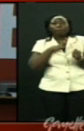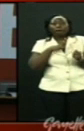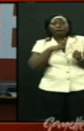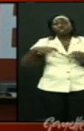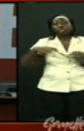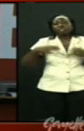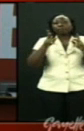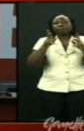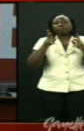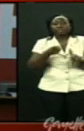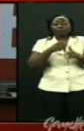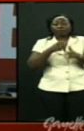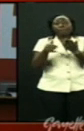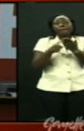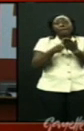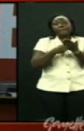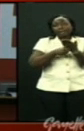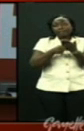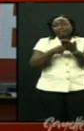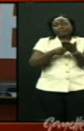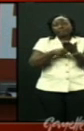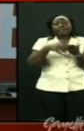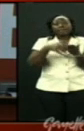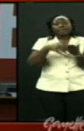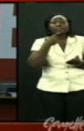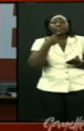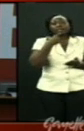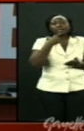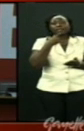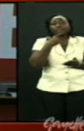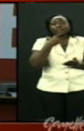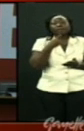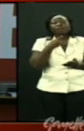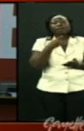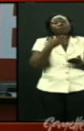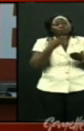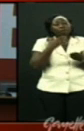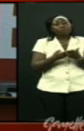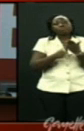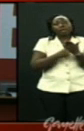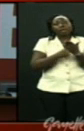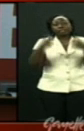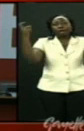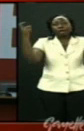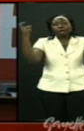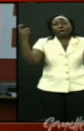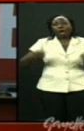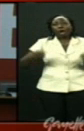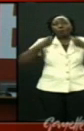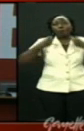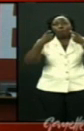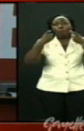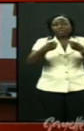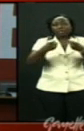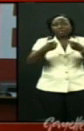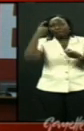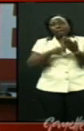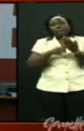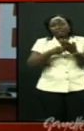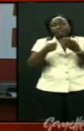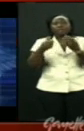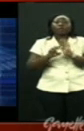Outlish magazine, that was yesterday named a finalist in the Global Digital Magazine Awards 2010 for Magazine Launch of the